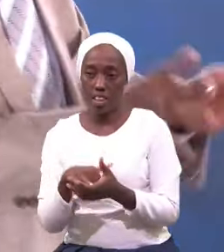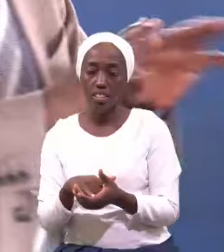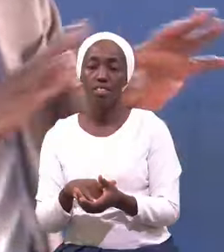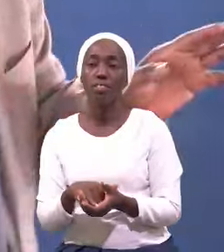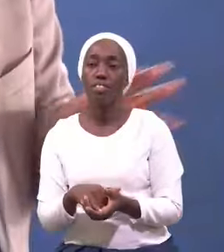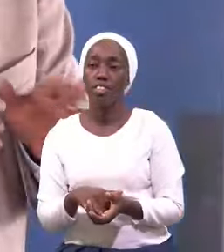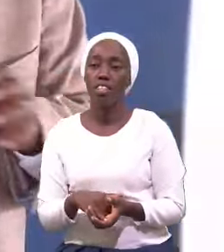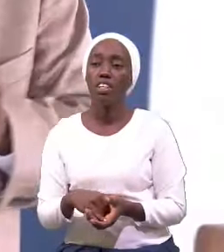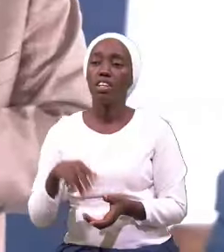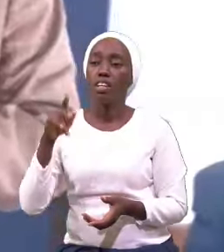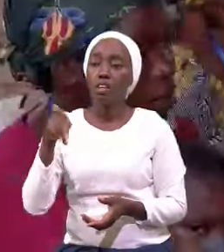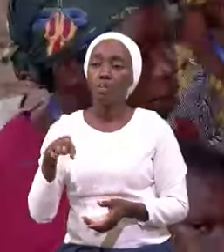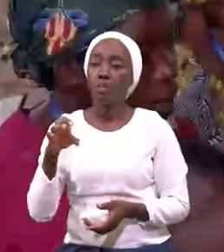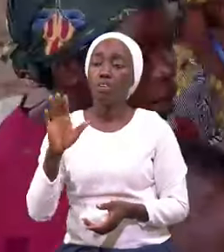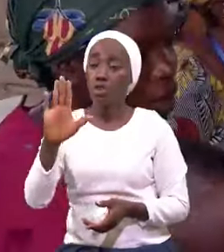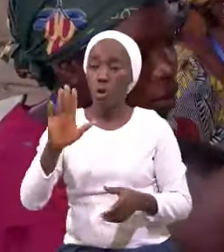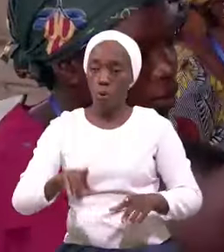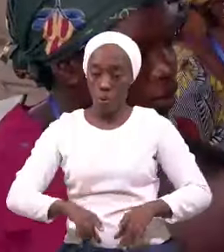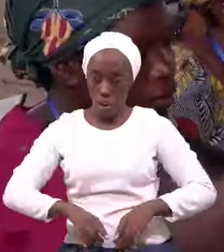Your life will not be cut short.